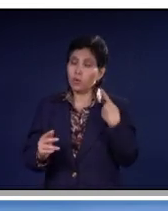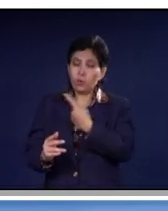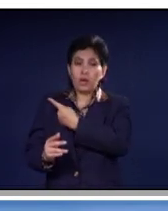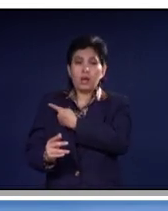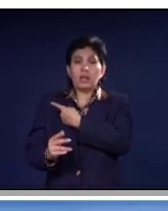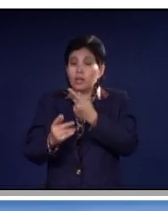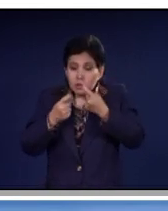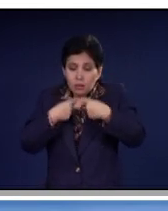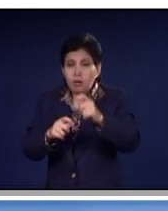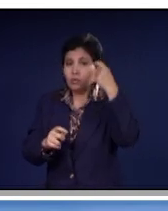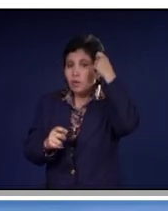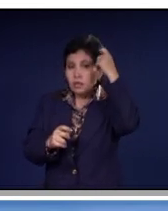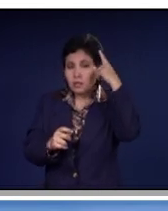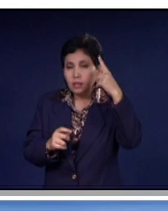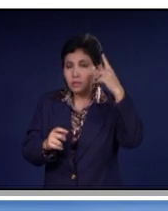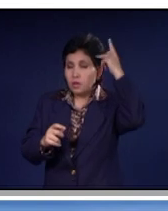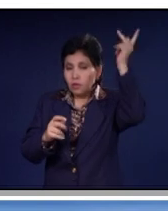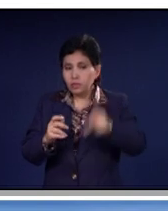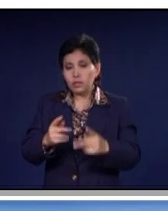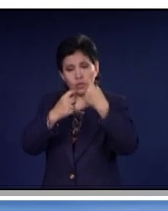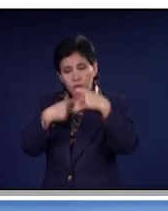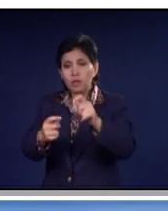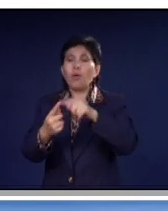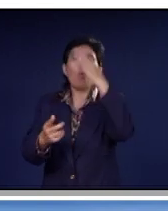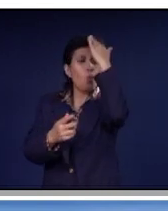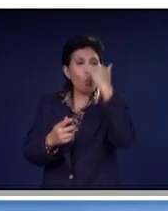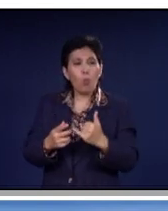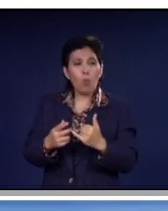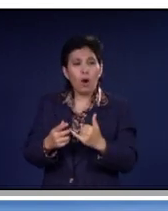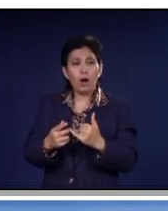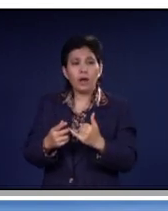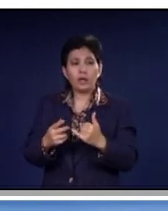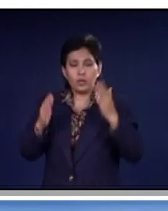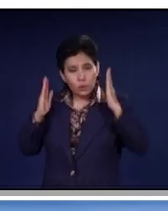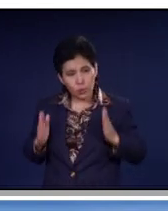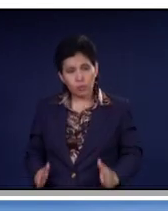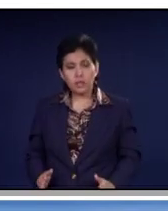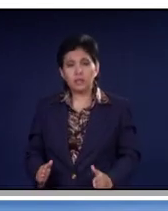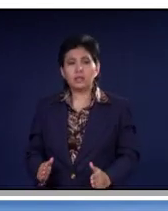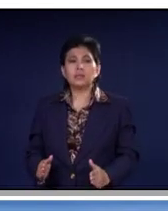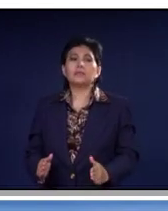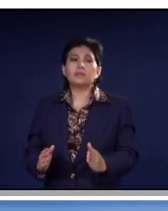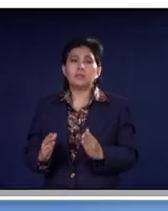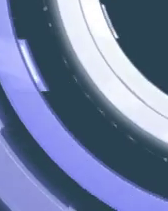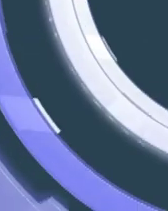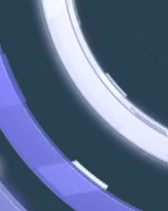understand, psychology tries to understand why human behaves in that particular way.